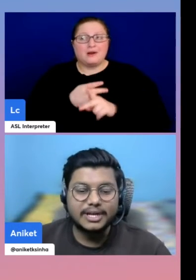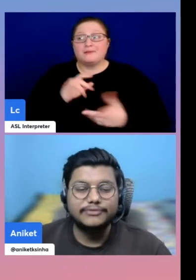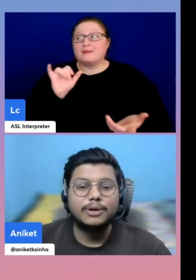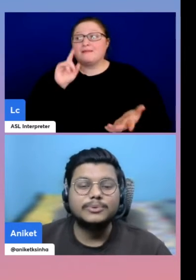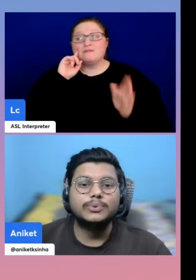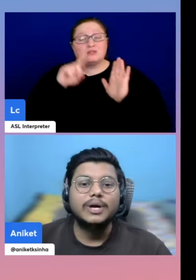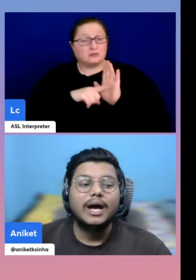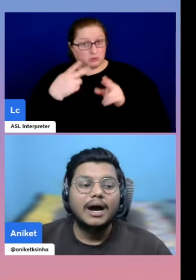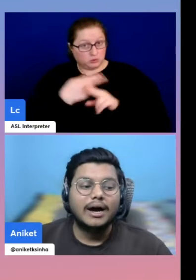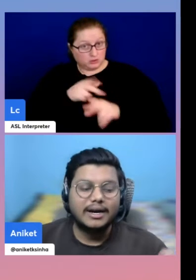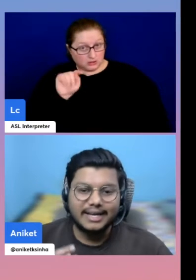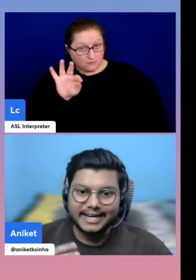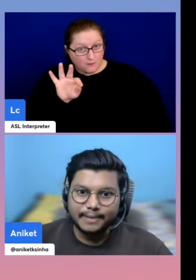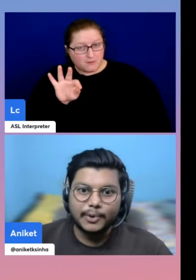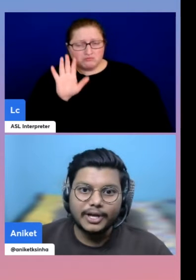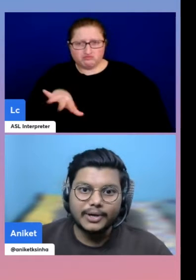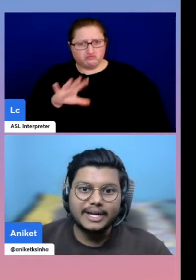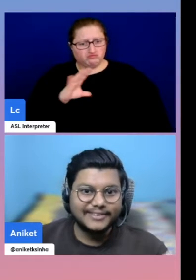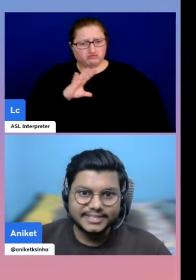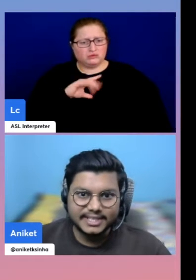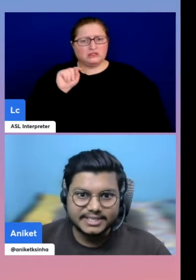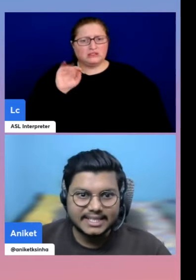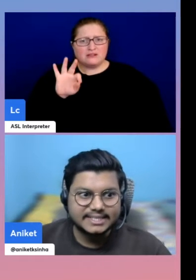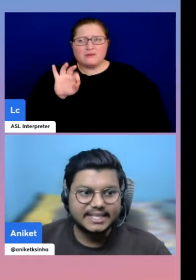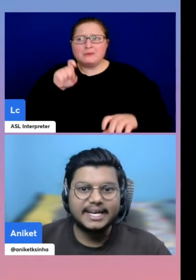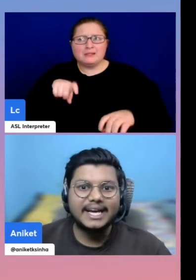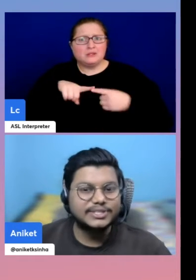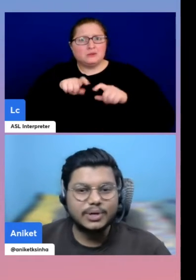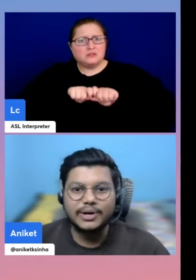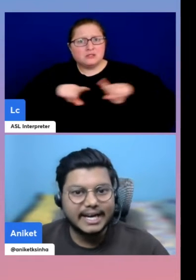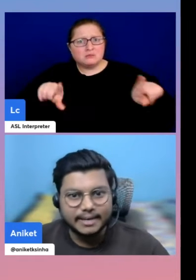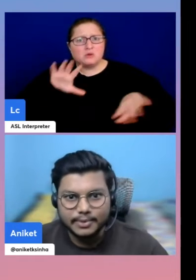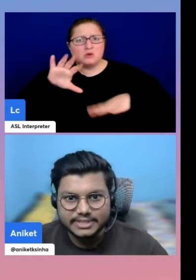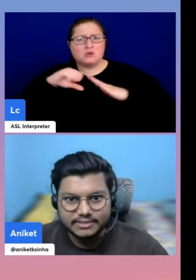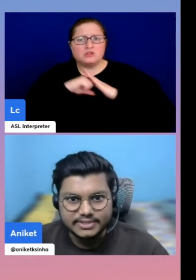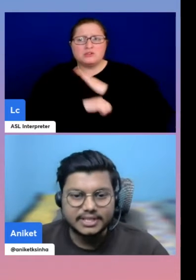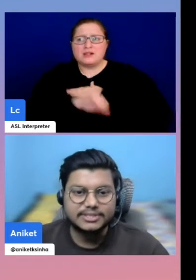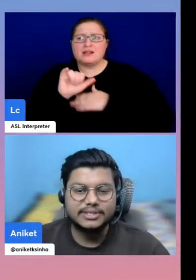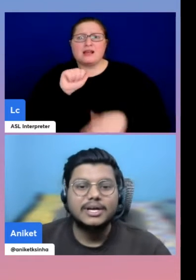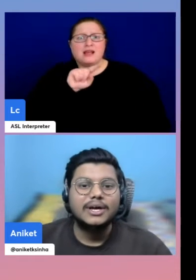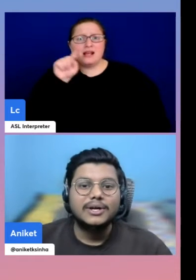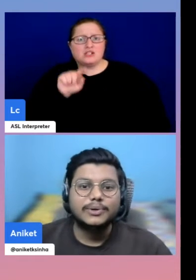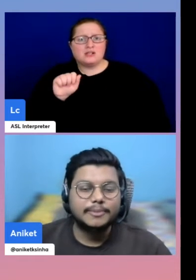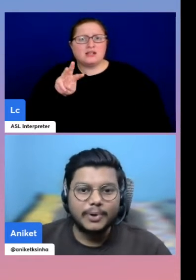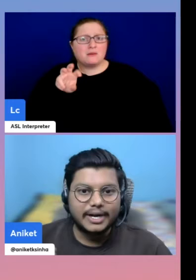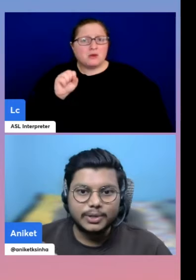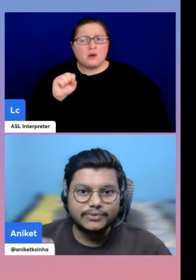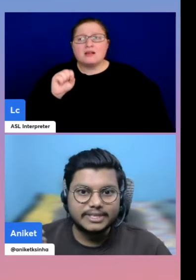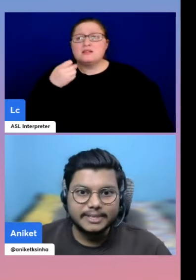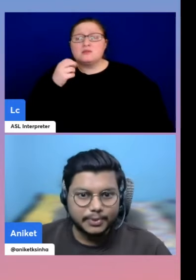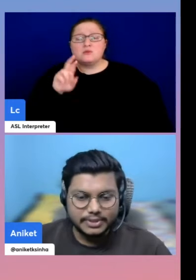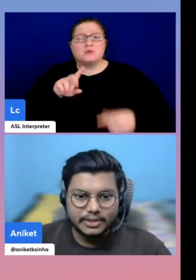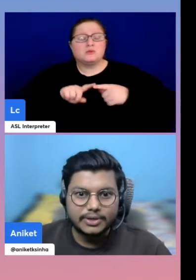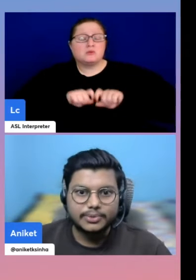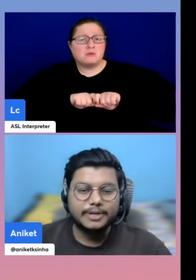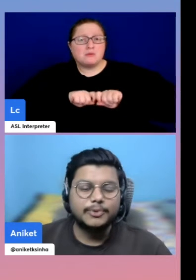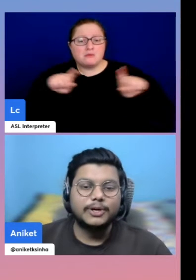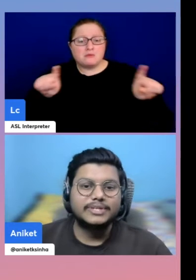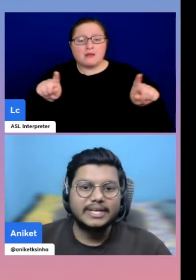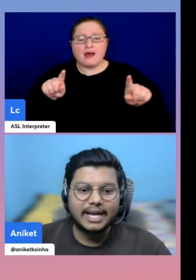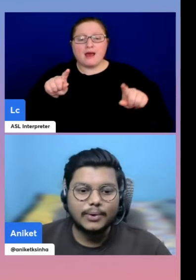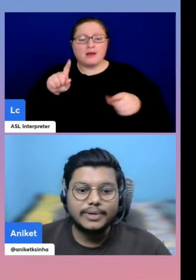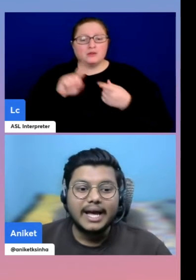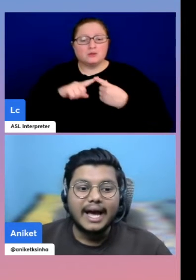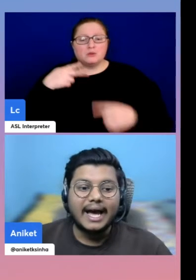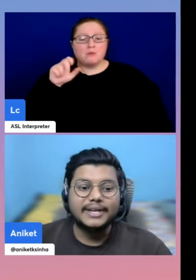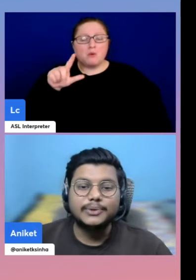okay, Terraform to like deploy your infrastructure. Let's take Azure or AWS infrastructure to deploy it over the portal or to deploy it over